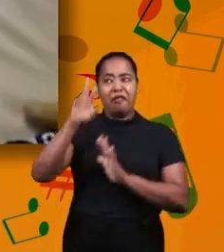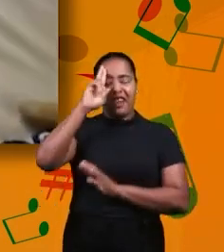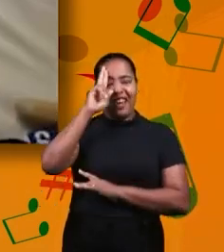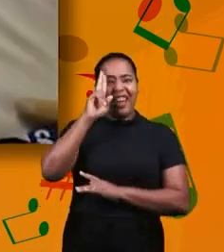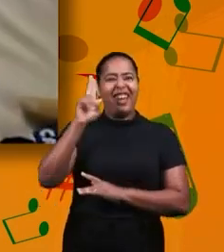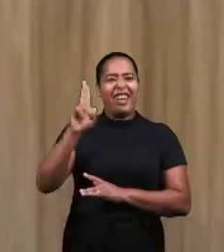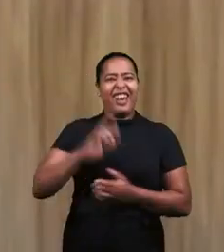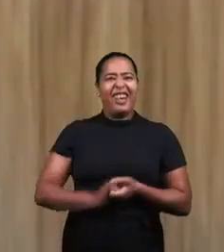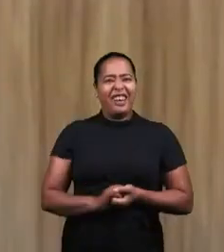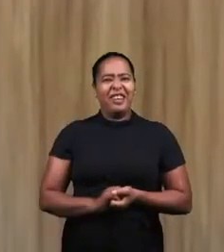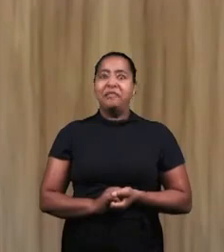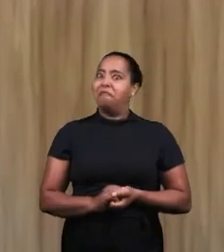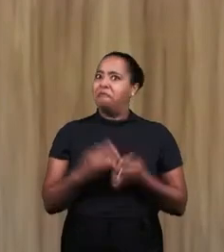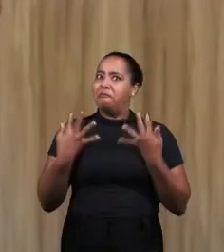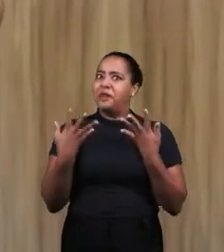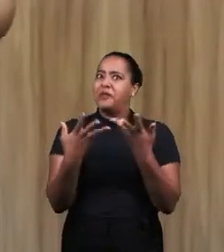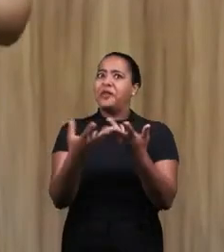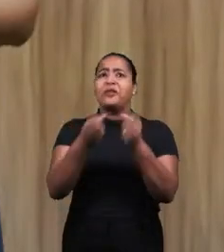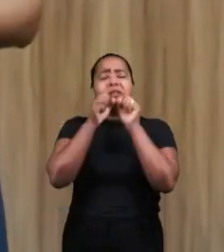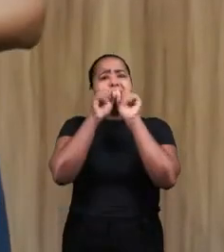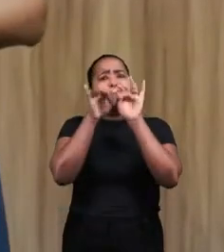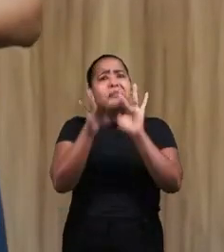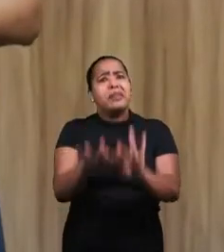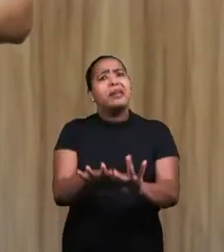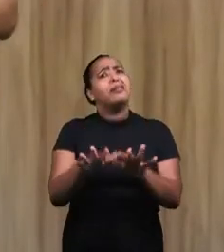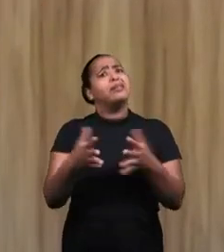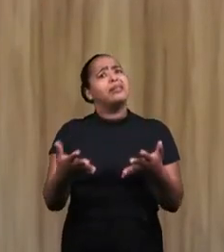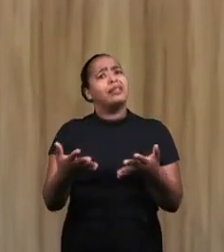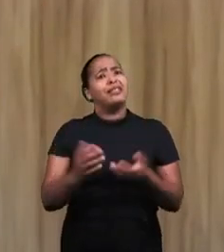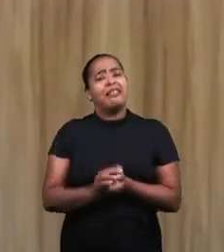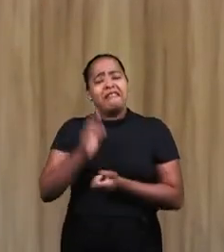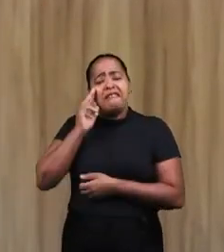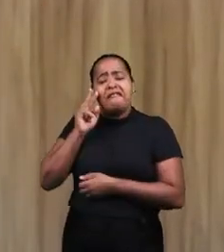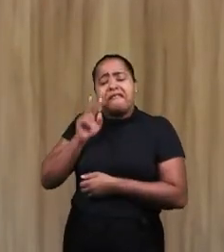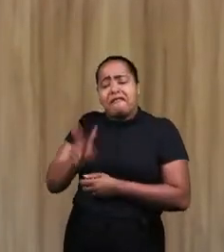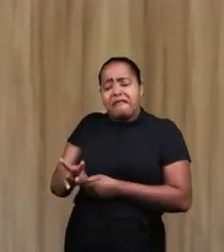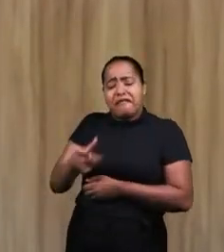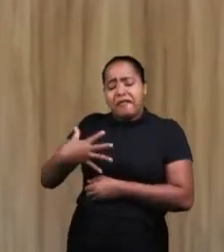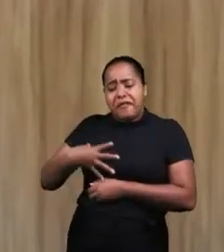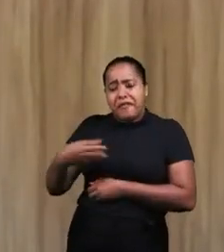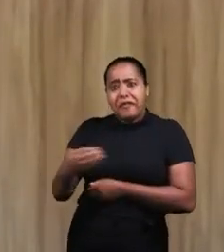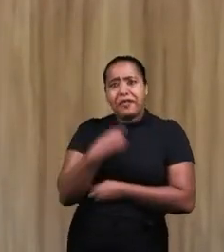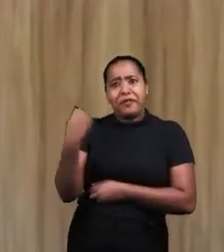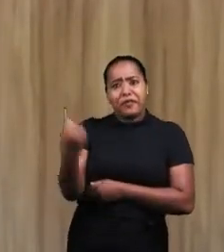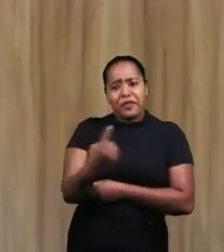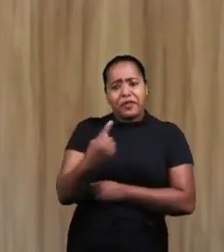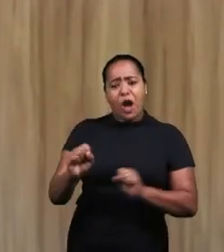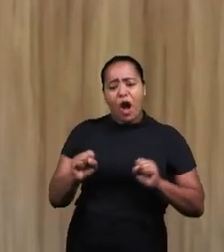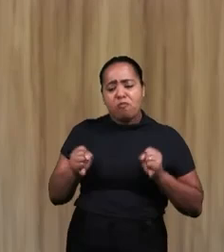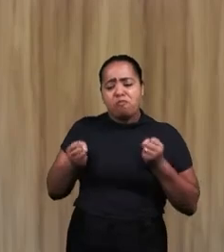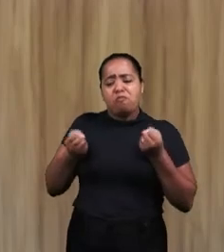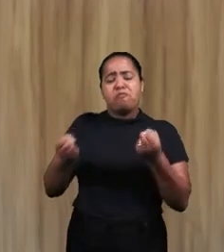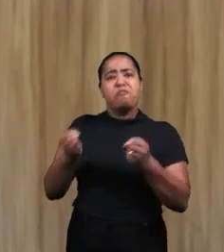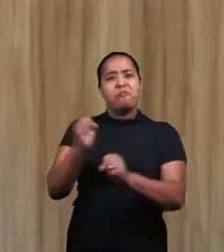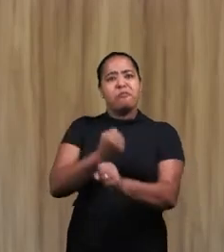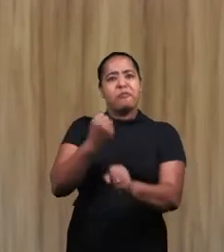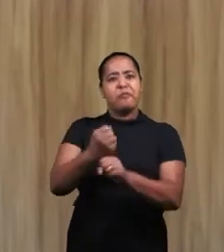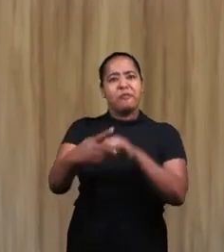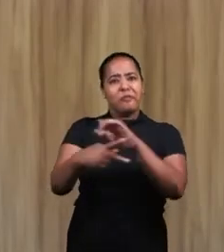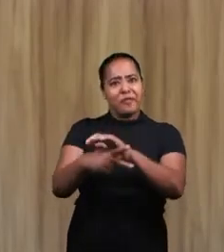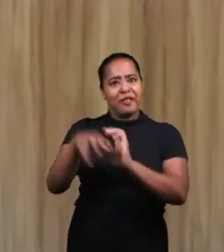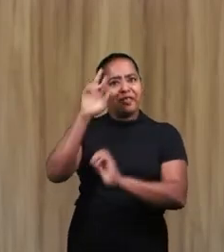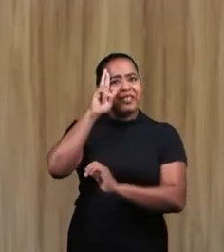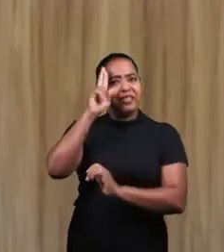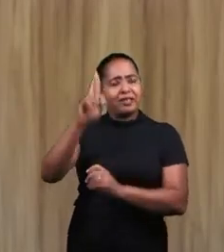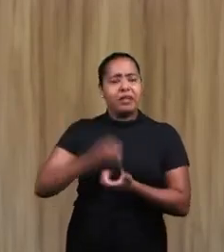What a blessing! How marvelous it is to see our children dedicating themselves in the work of the Lord. Send in